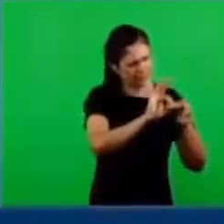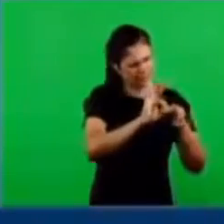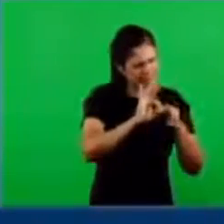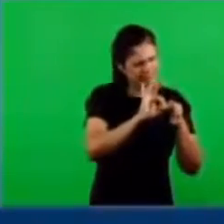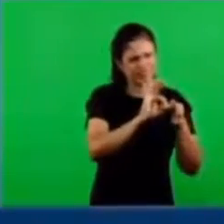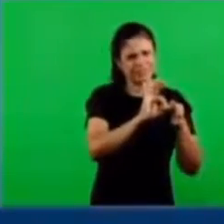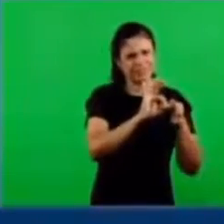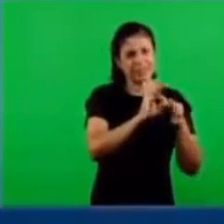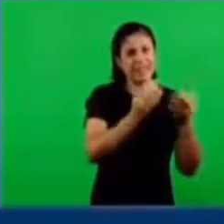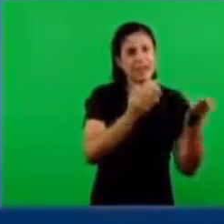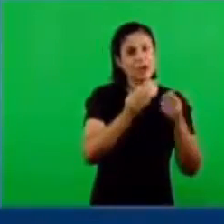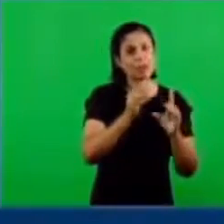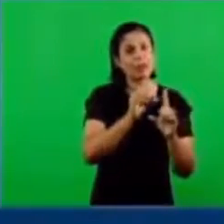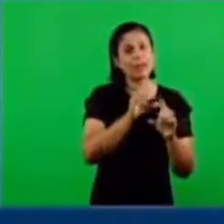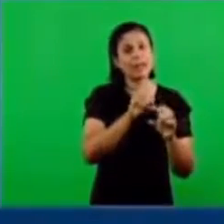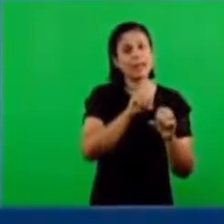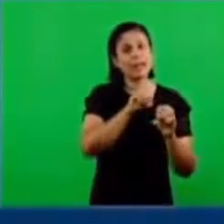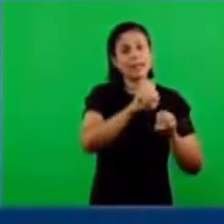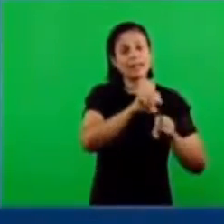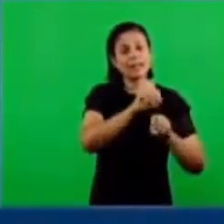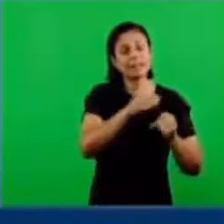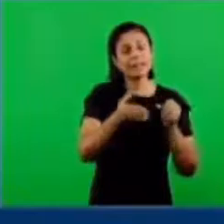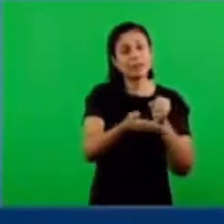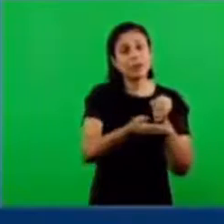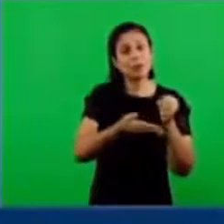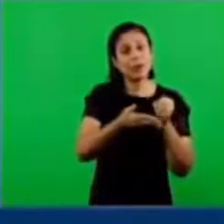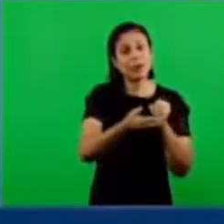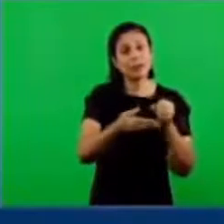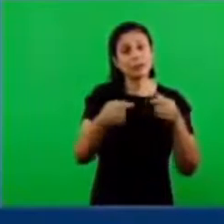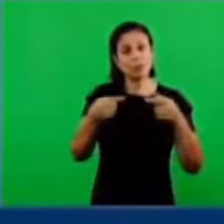the fellowship as a basic